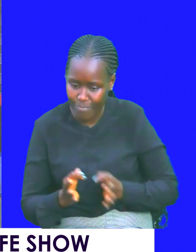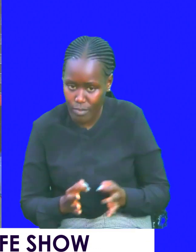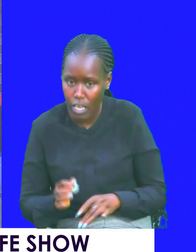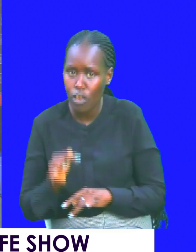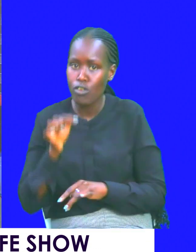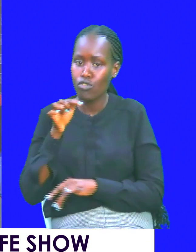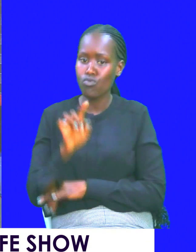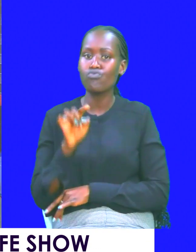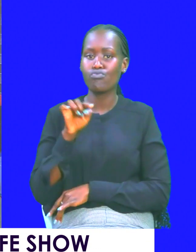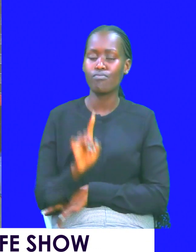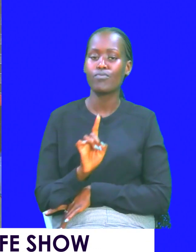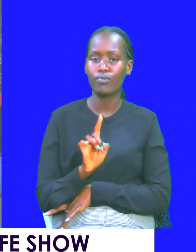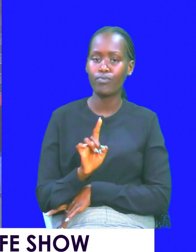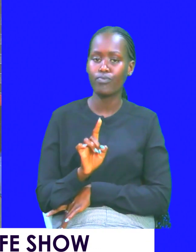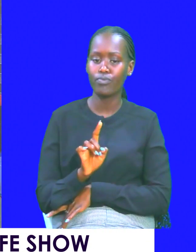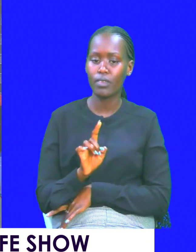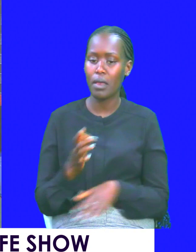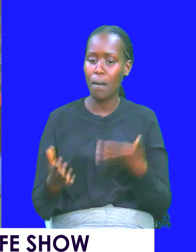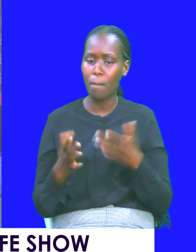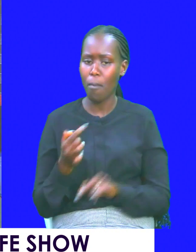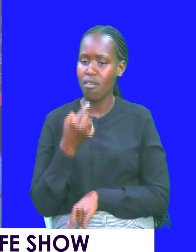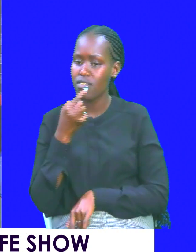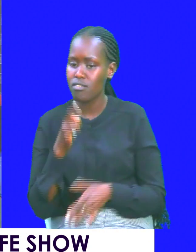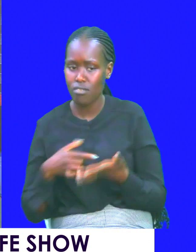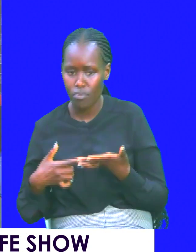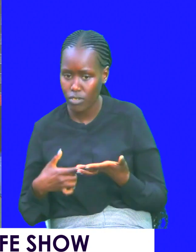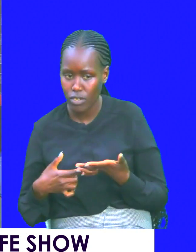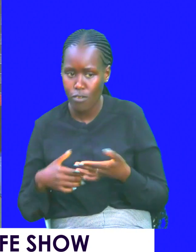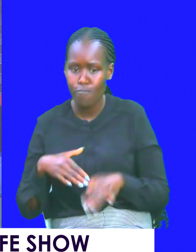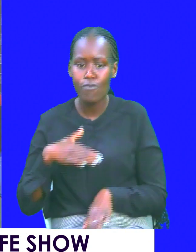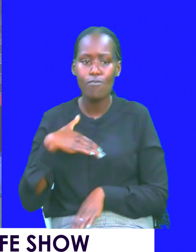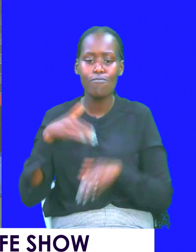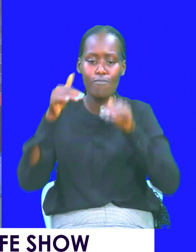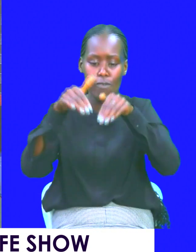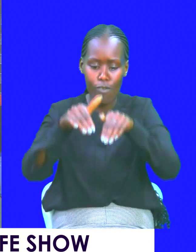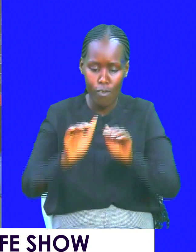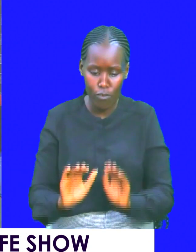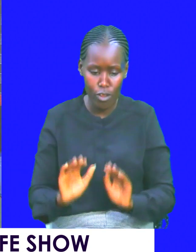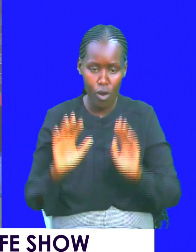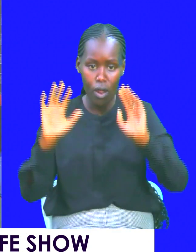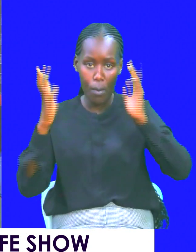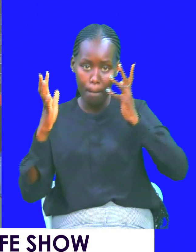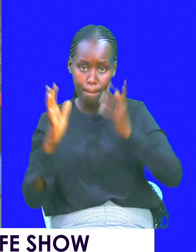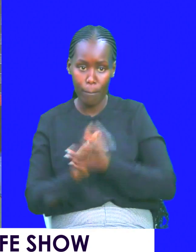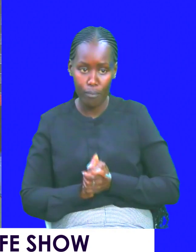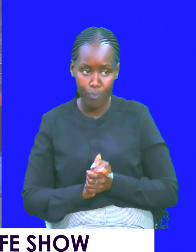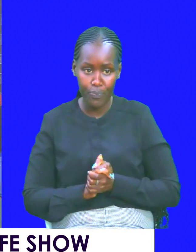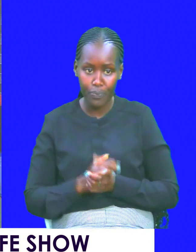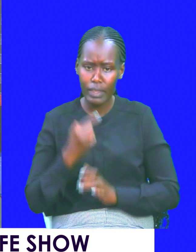are, probably that's what they'll say on your funeral ceremony. Yeah. Who